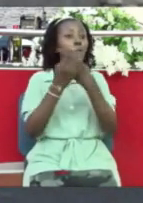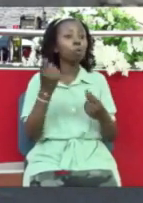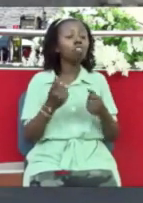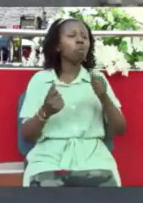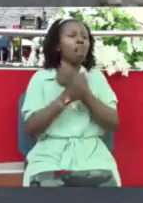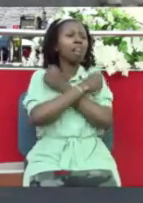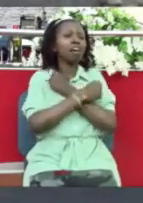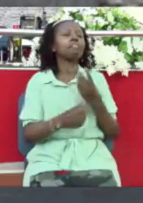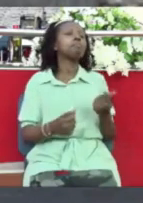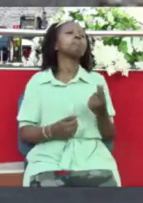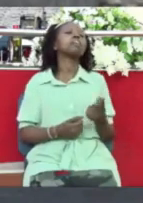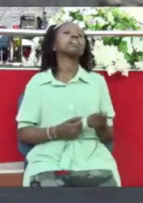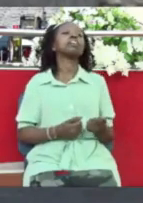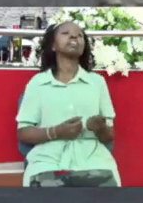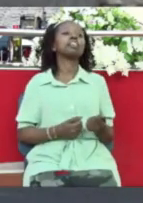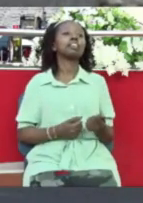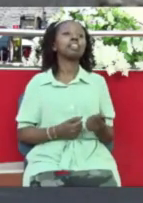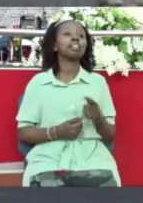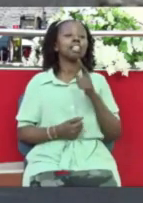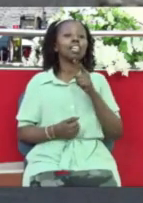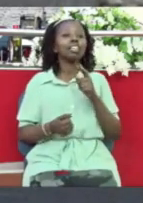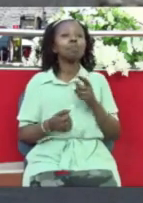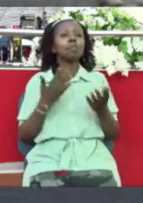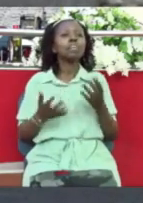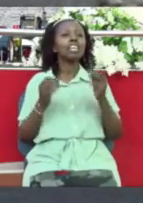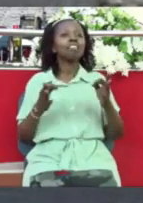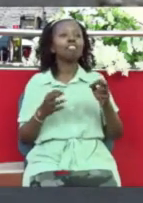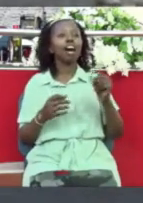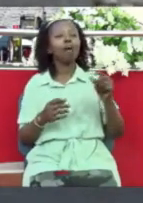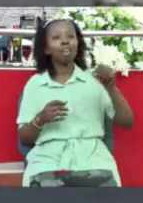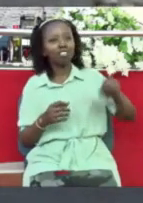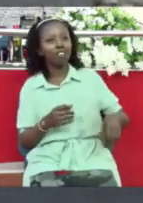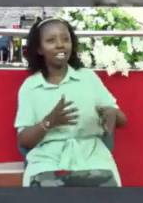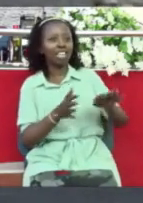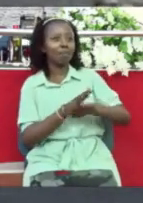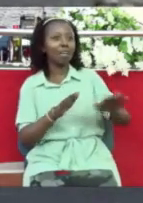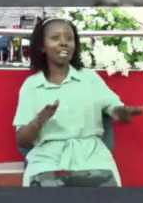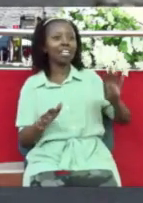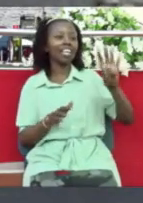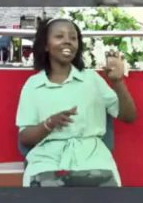Munazipenda mpaka ikianguka kwa kitanda mnakimbizana nayo. Si wachaga ingine.